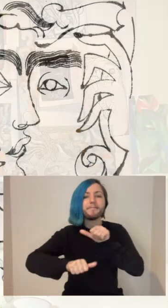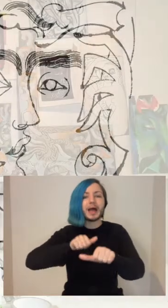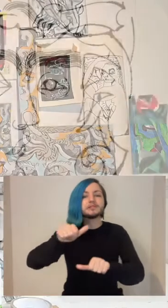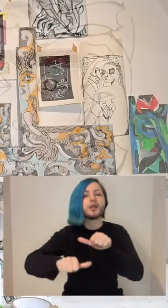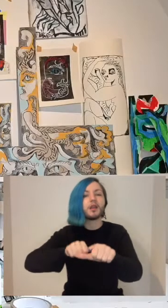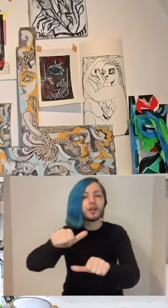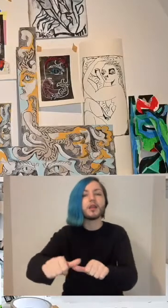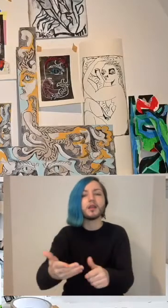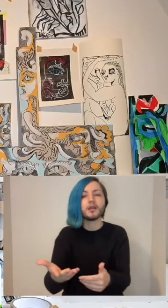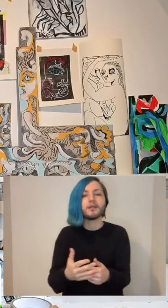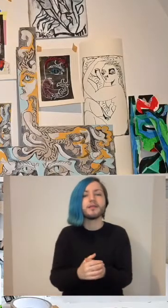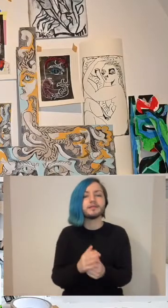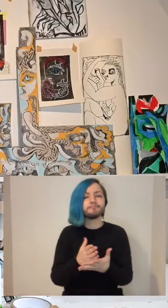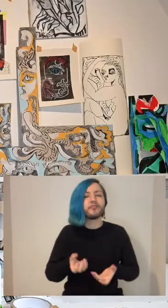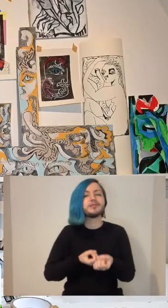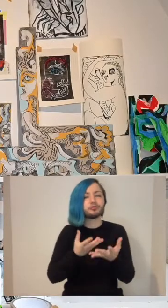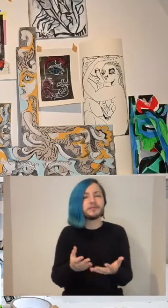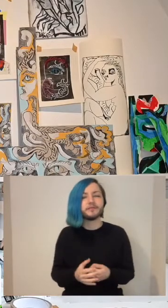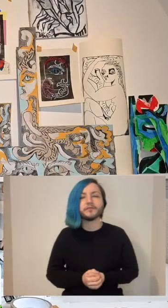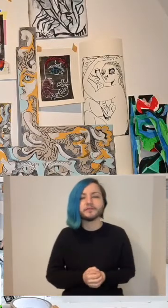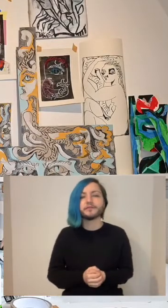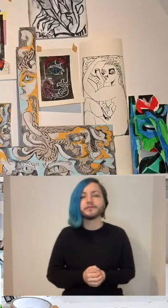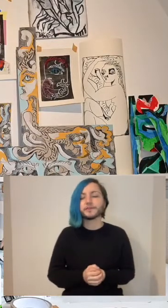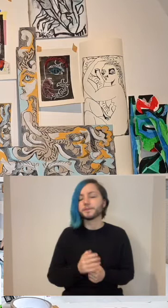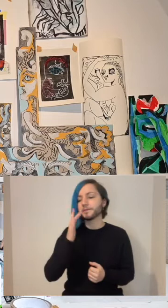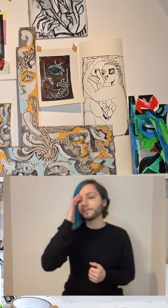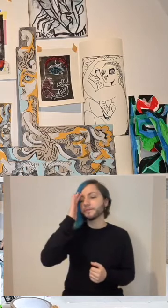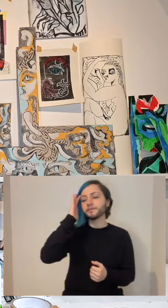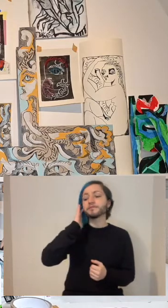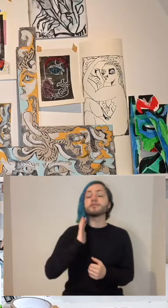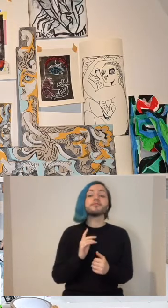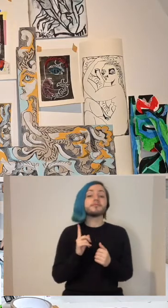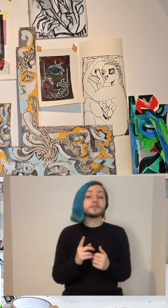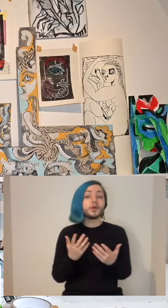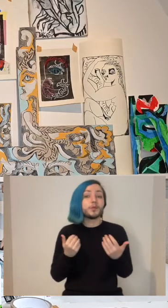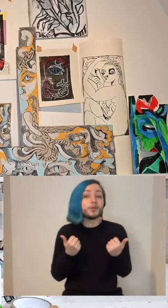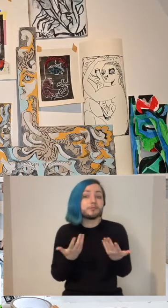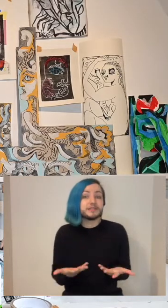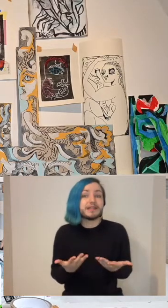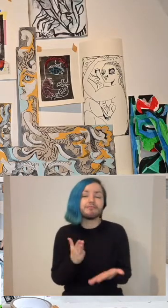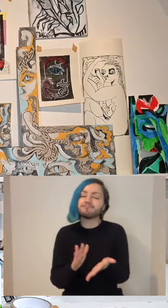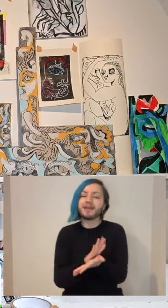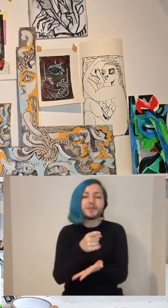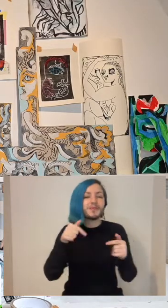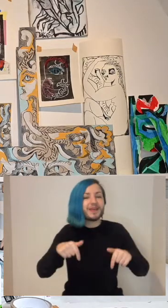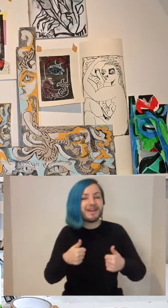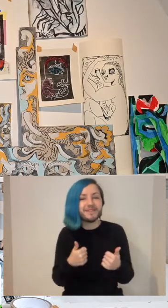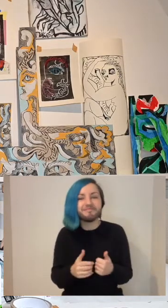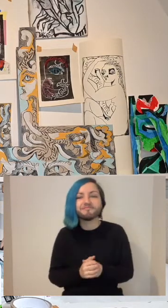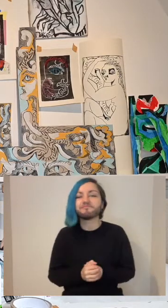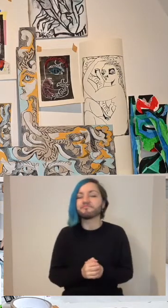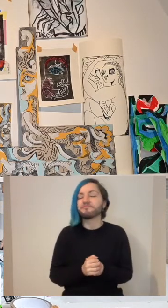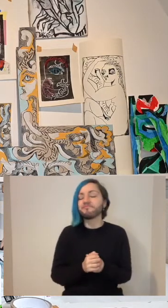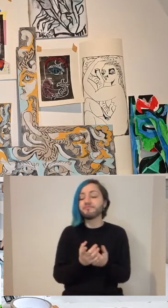becomes a patternation in its expression. So today I'm very happy that you're with me today, and